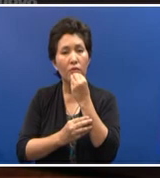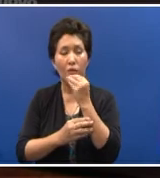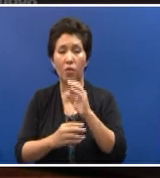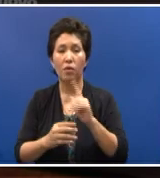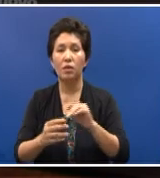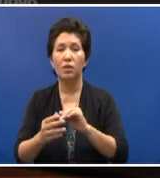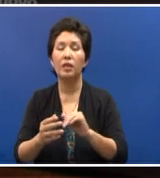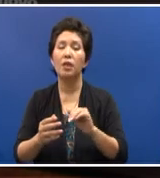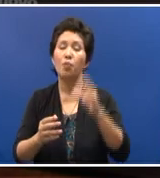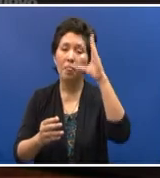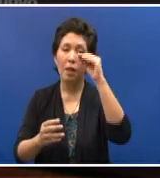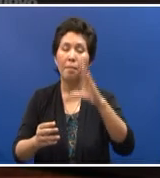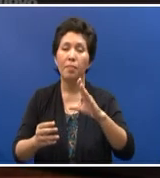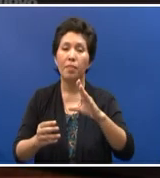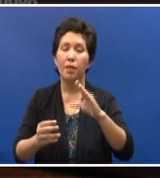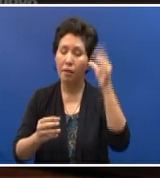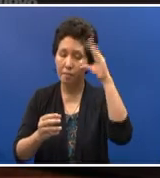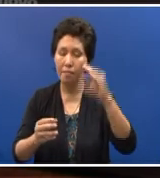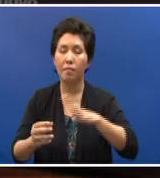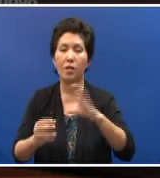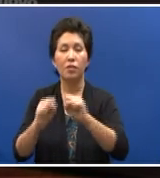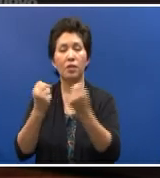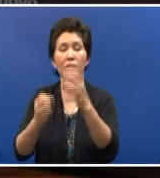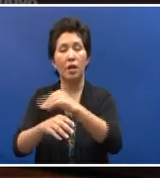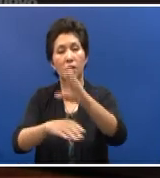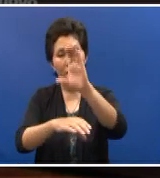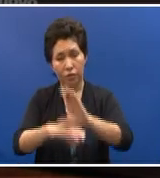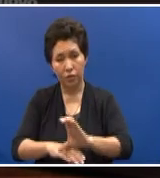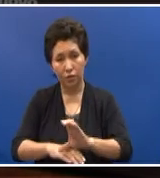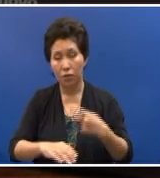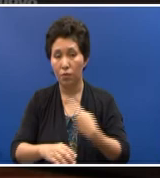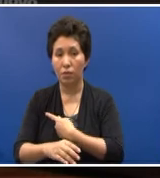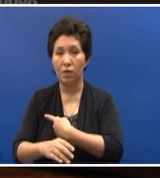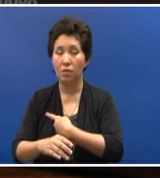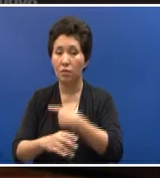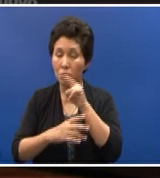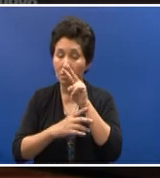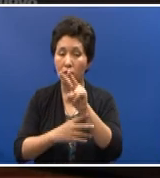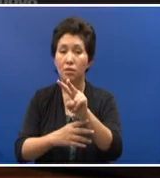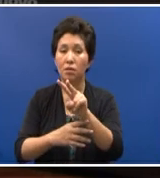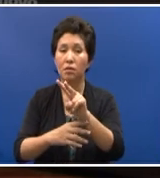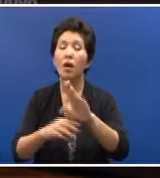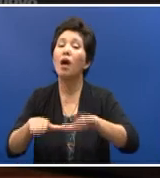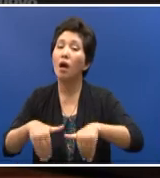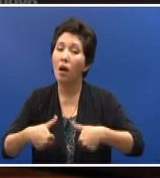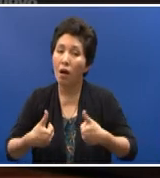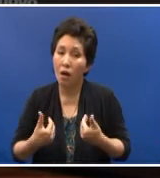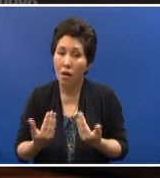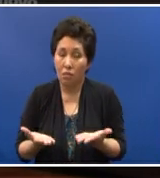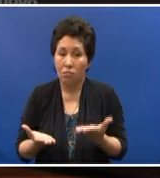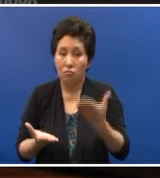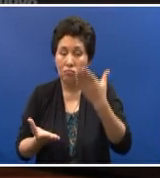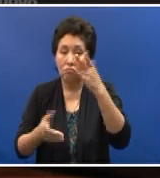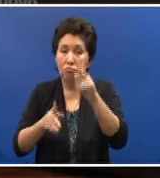in learning about men, society and culture, we are going to see now, okay, how